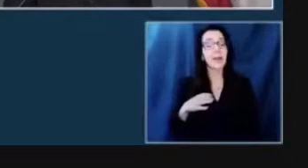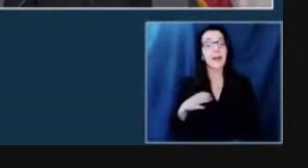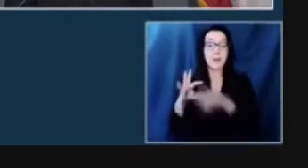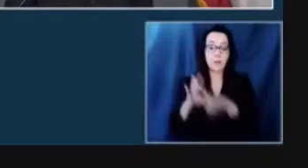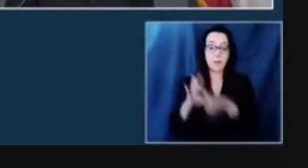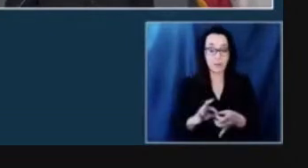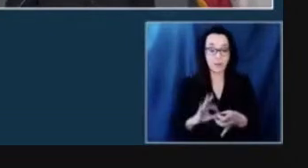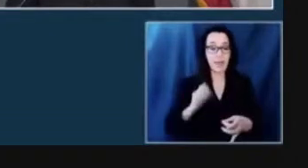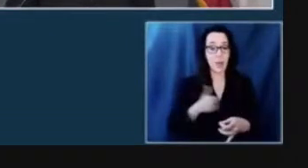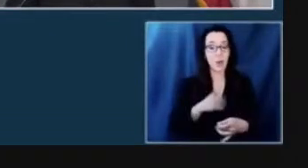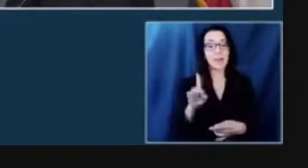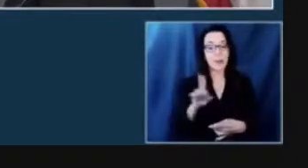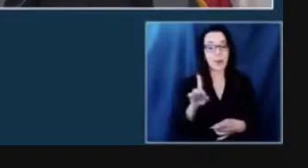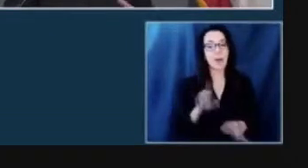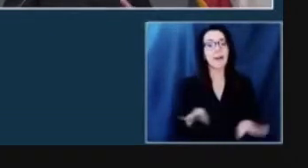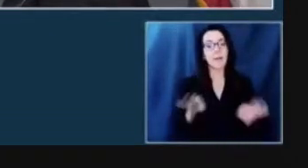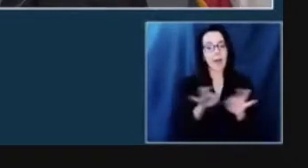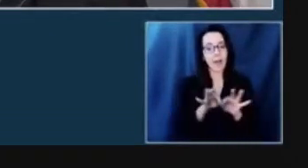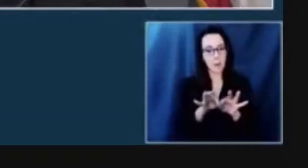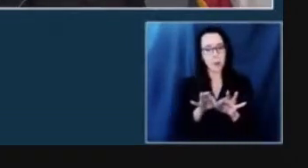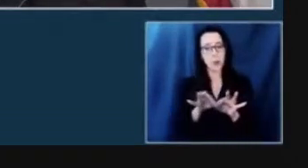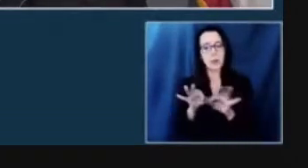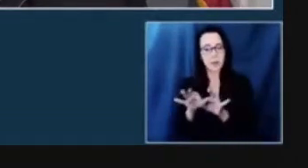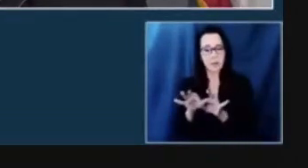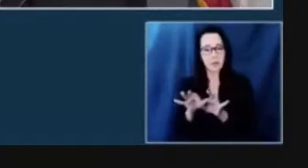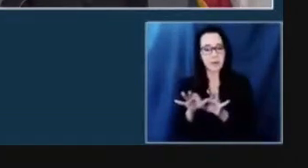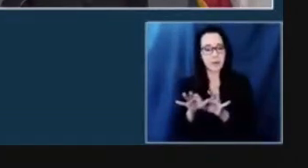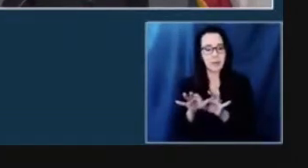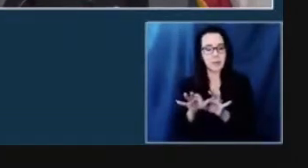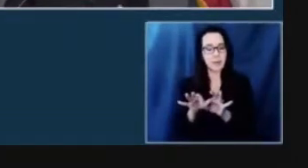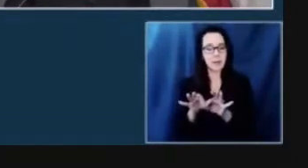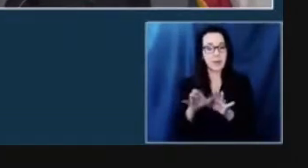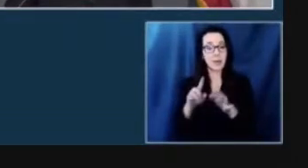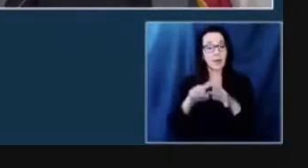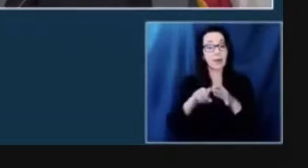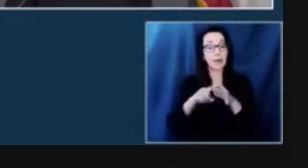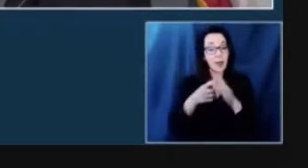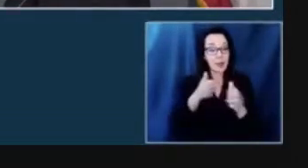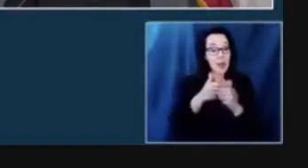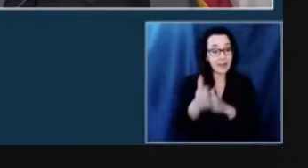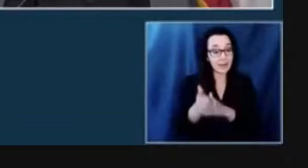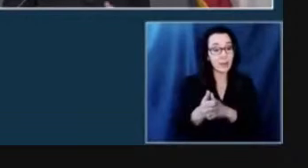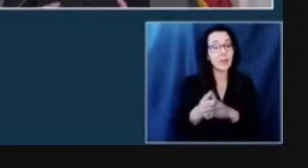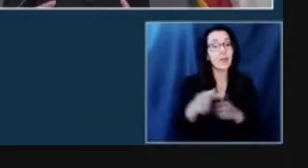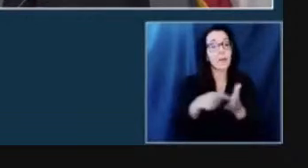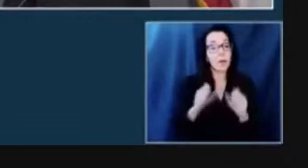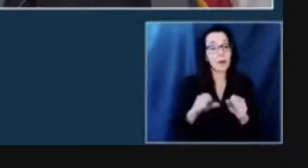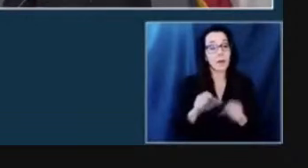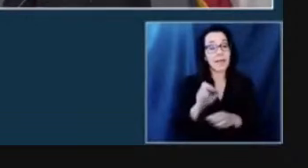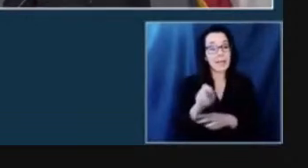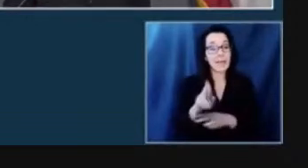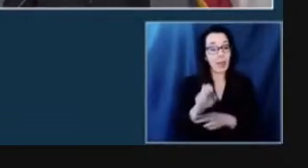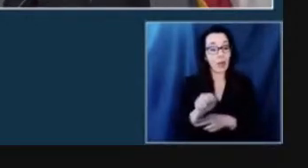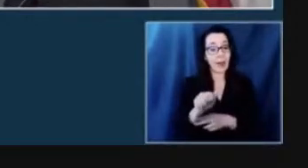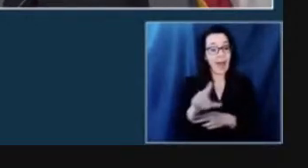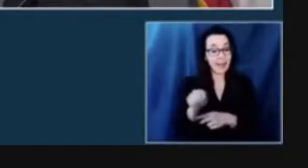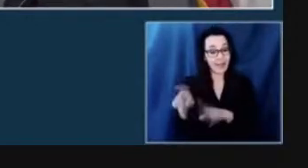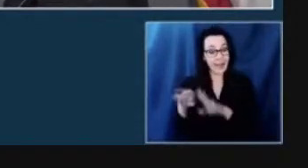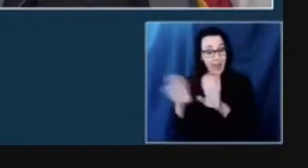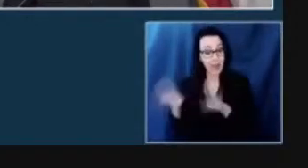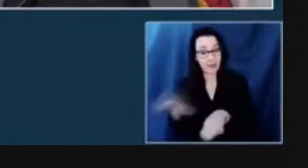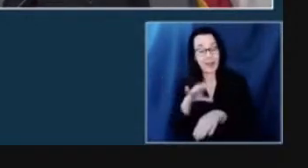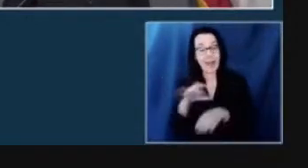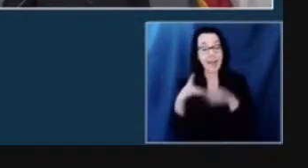democratic values. From spearheading passage of the historic Affordable Care Act in the House and leading the Congress in